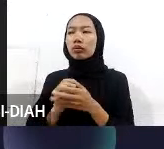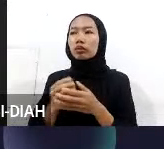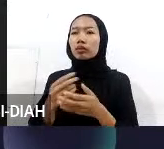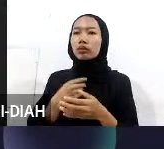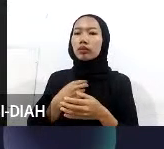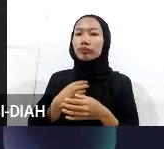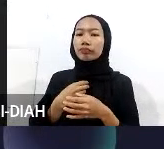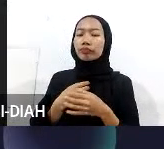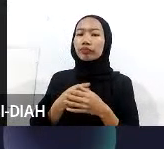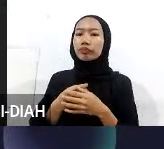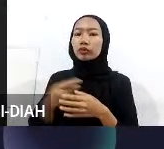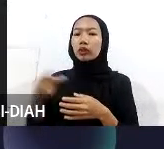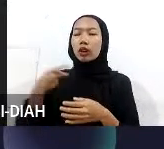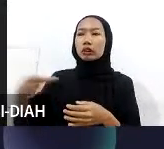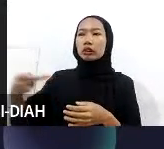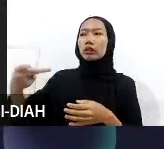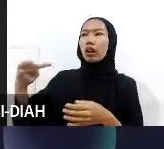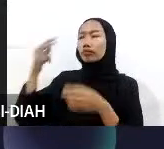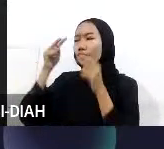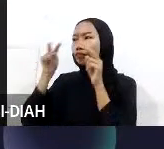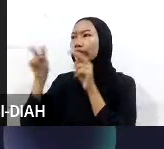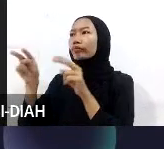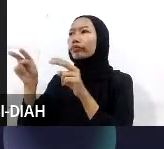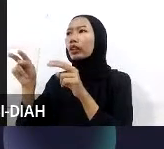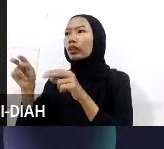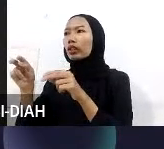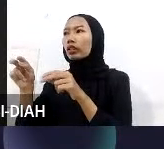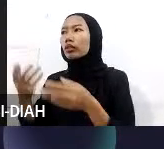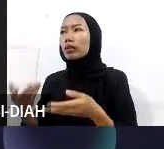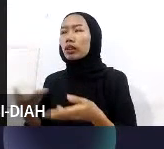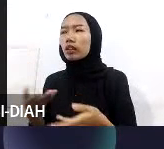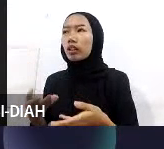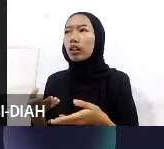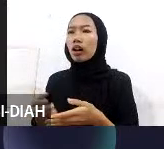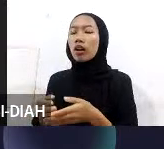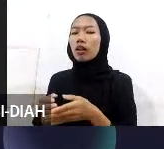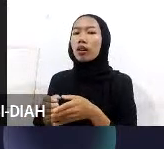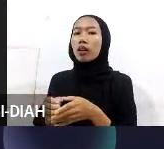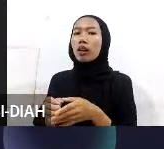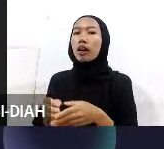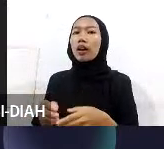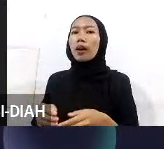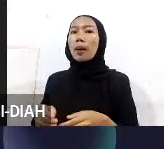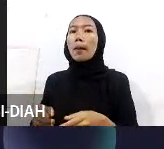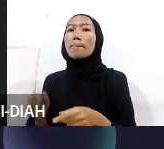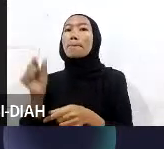disability, where people challenge governments